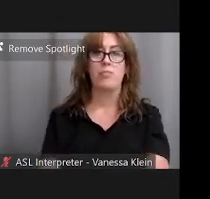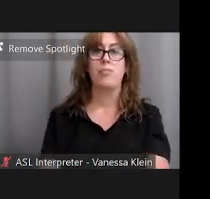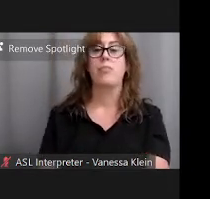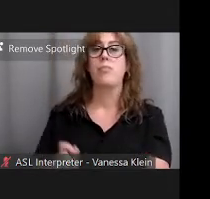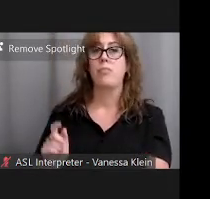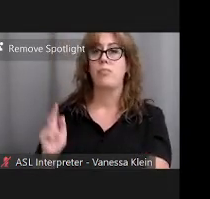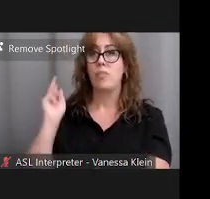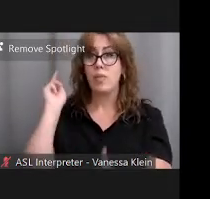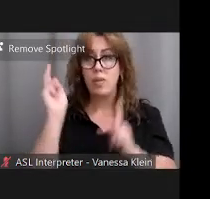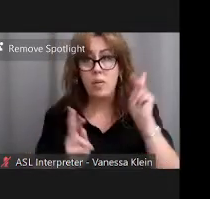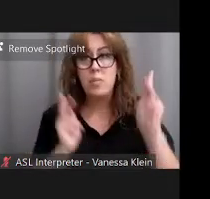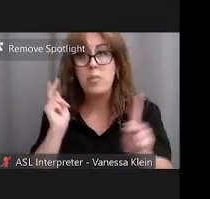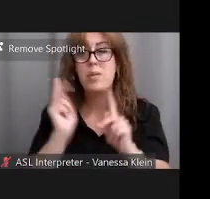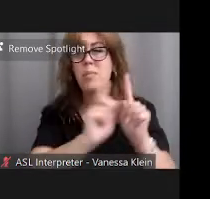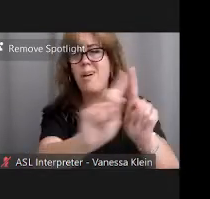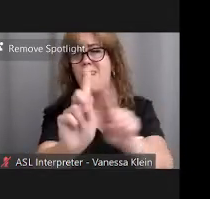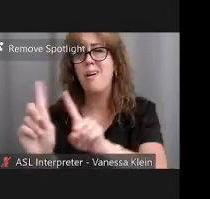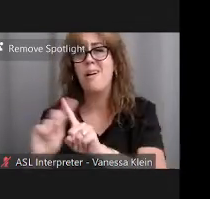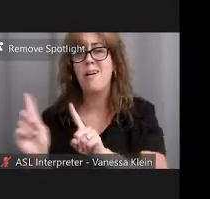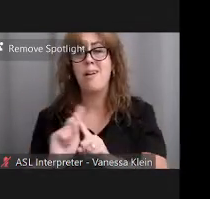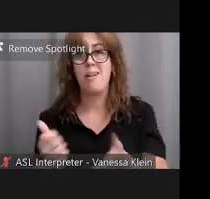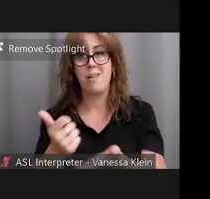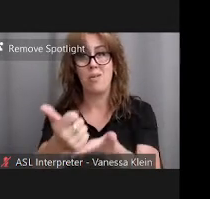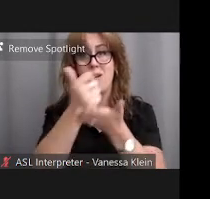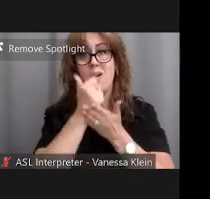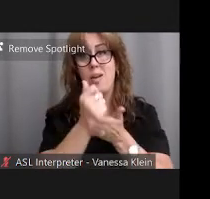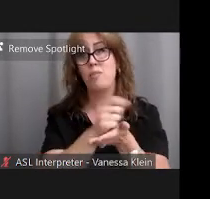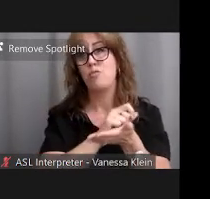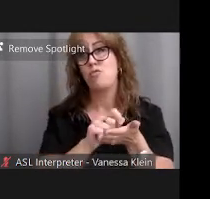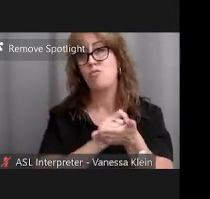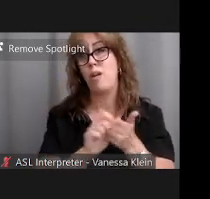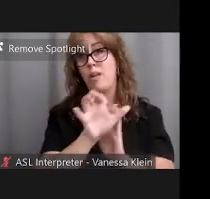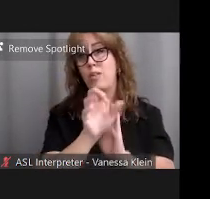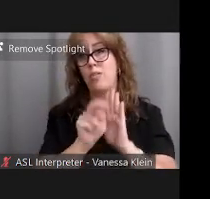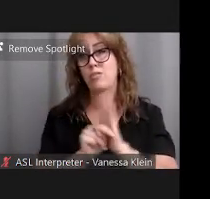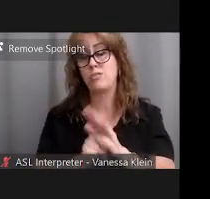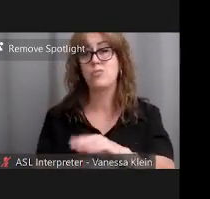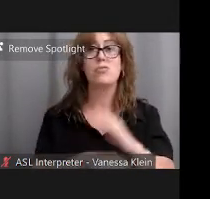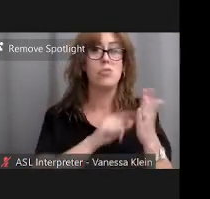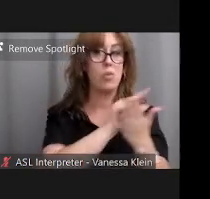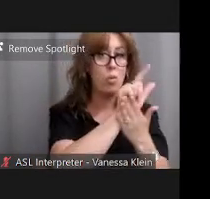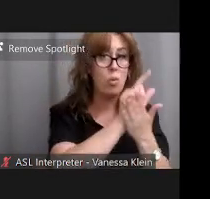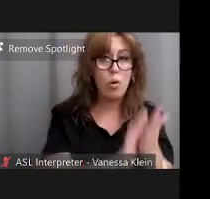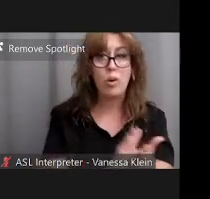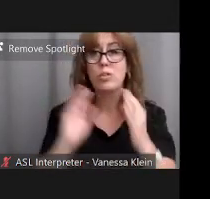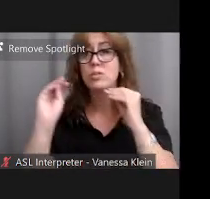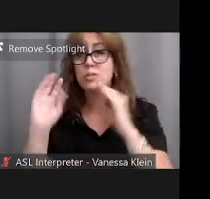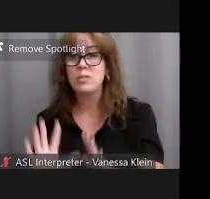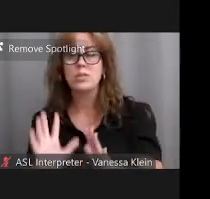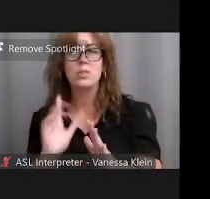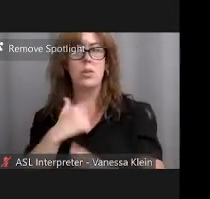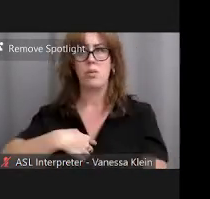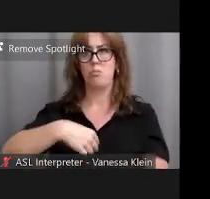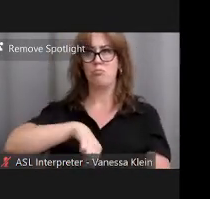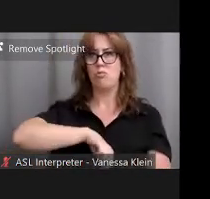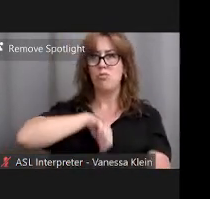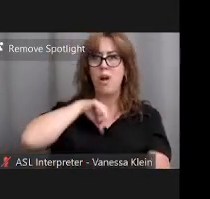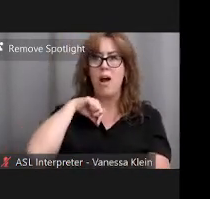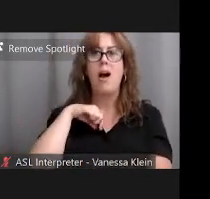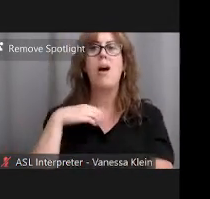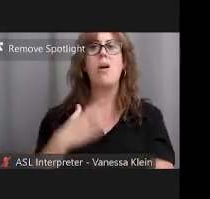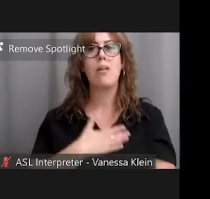As lawyer, as teacher, we are very proud and we are very happy. And it means what it